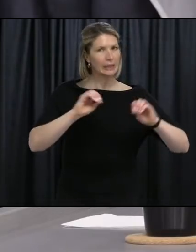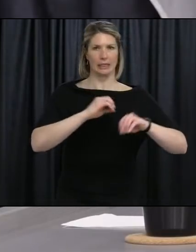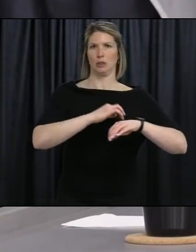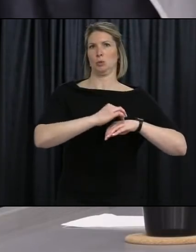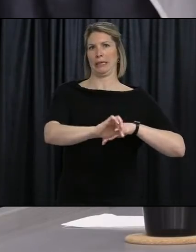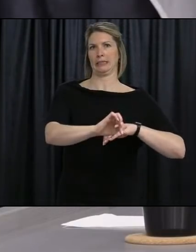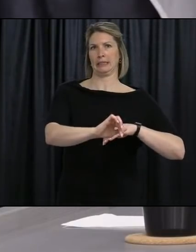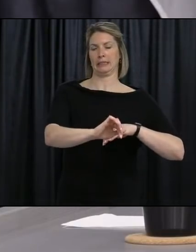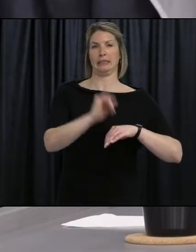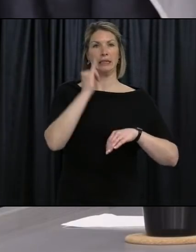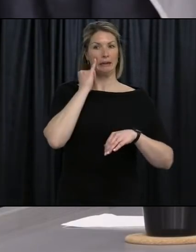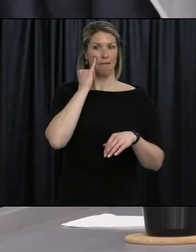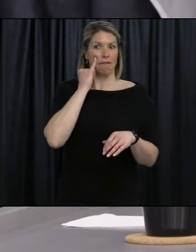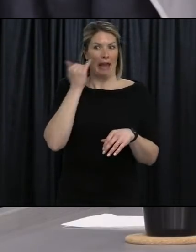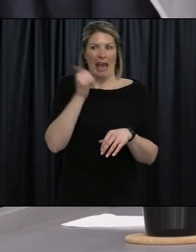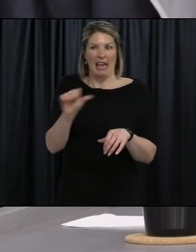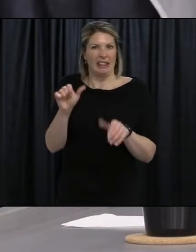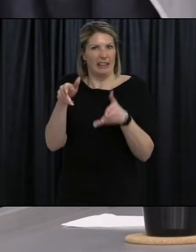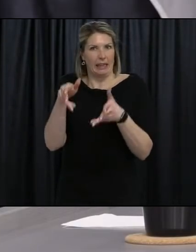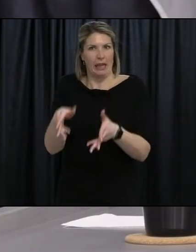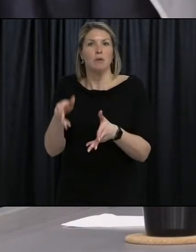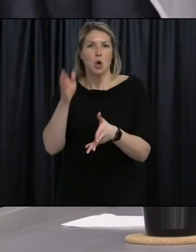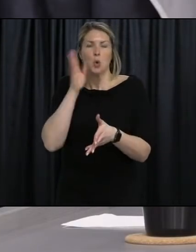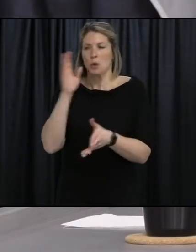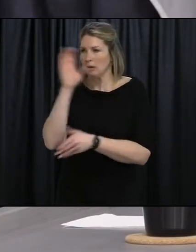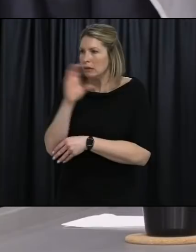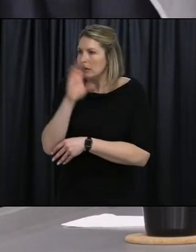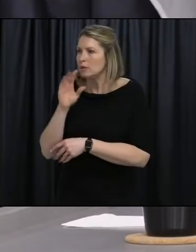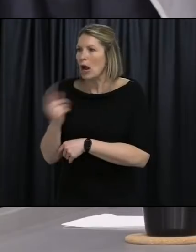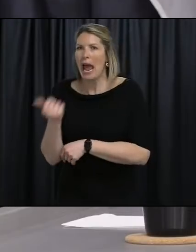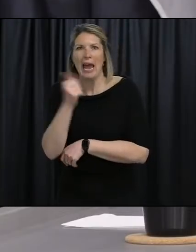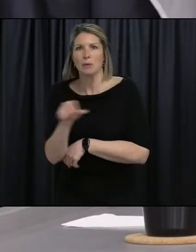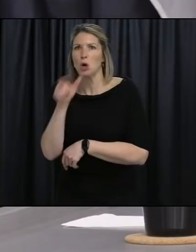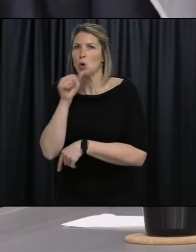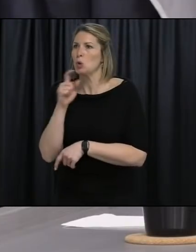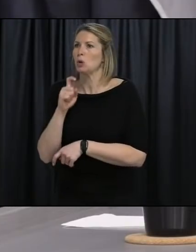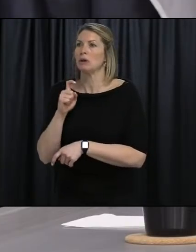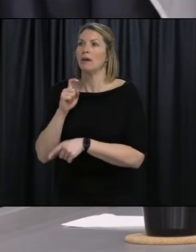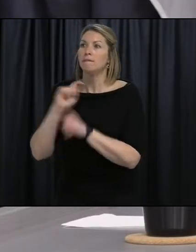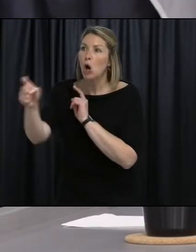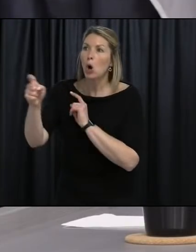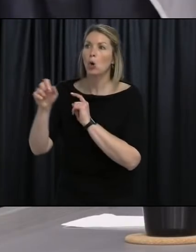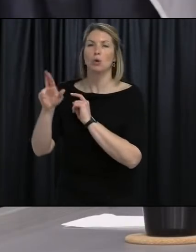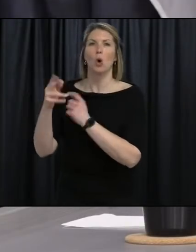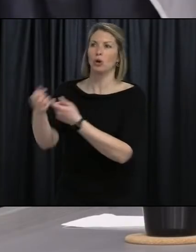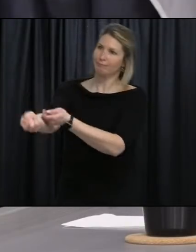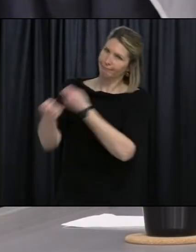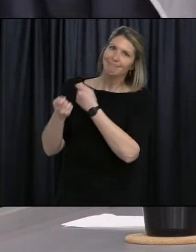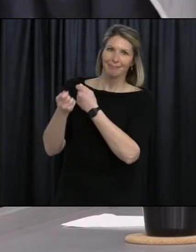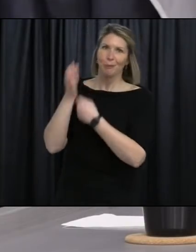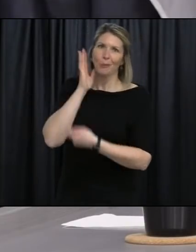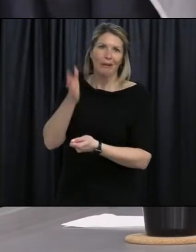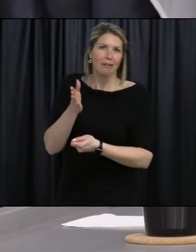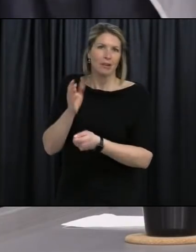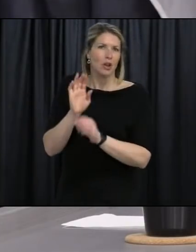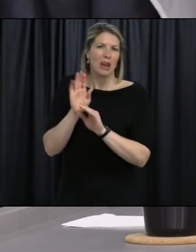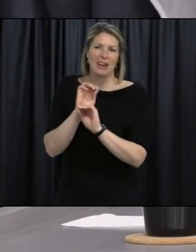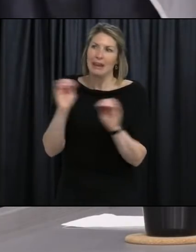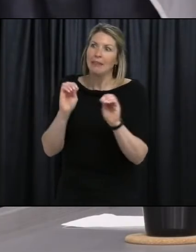to waste. If we have stuff left, we will find someone to give it to, either phone them or drag them in through the door.